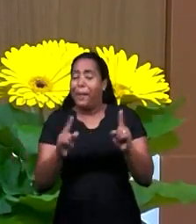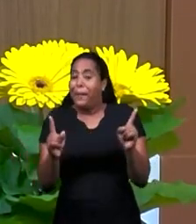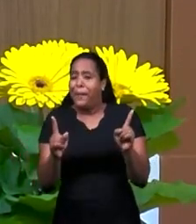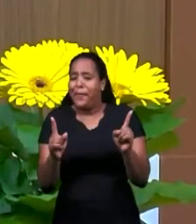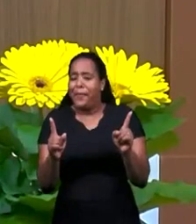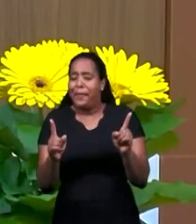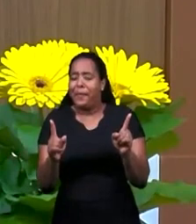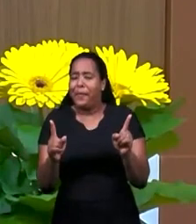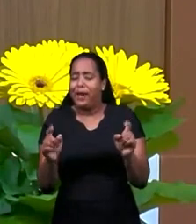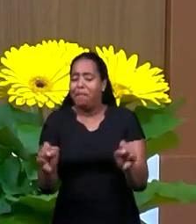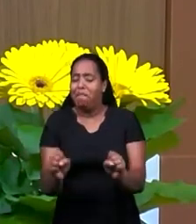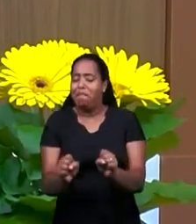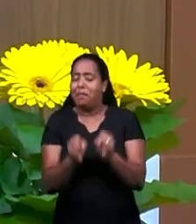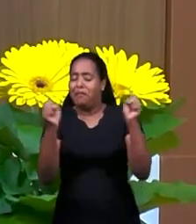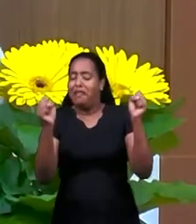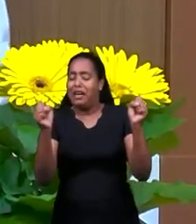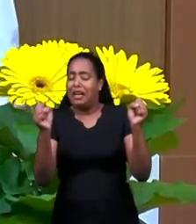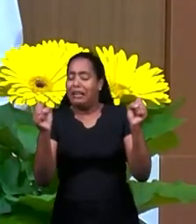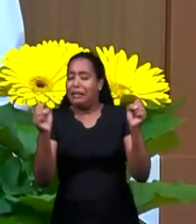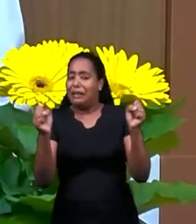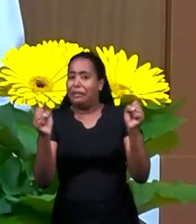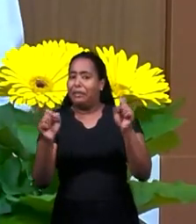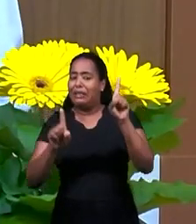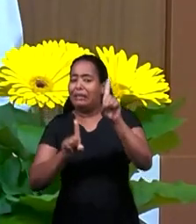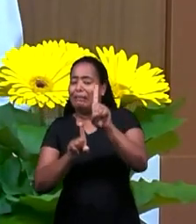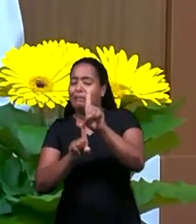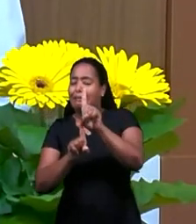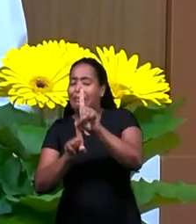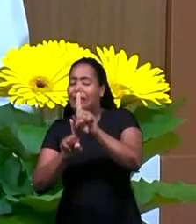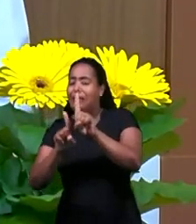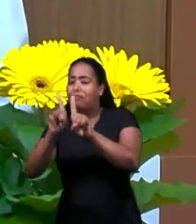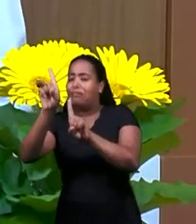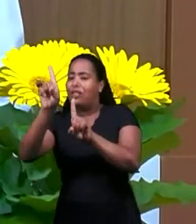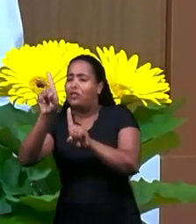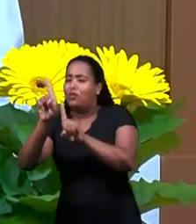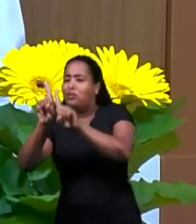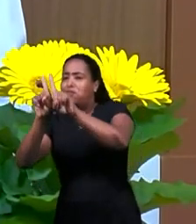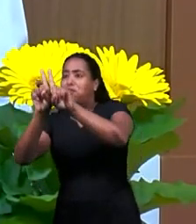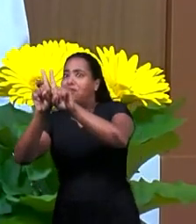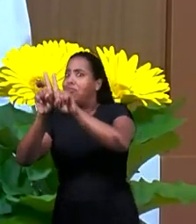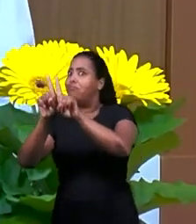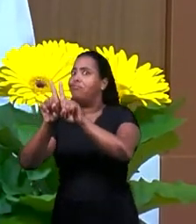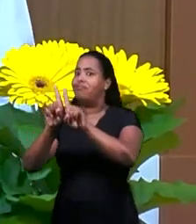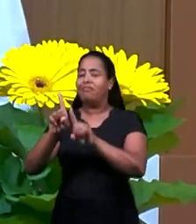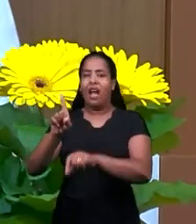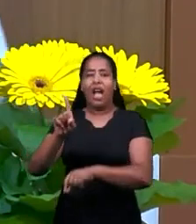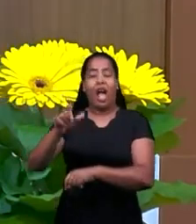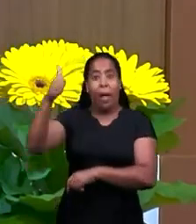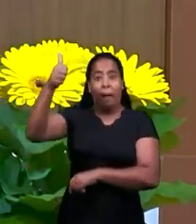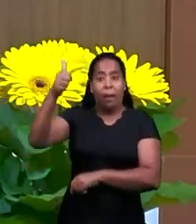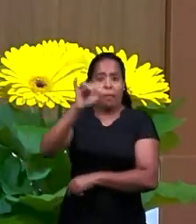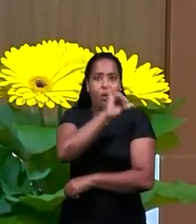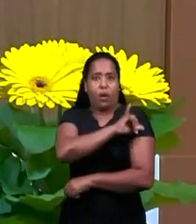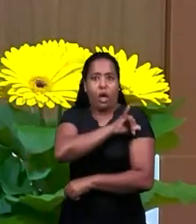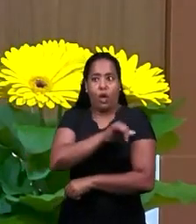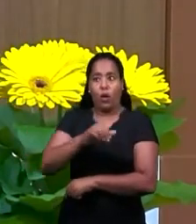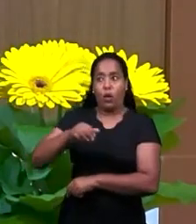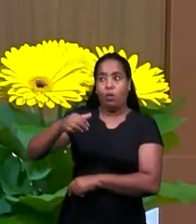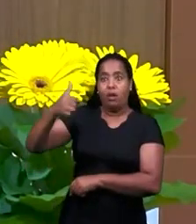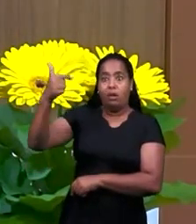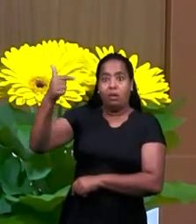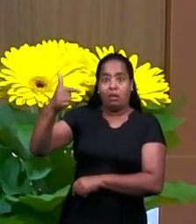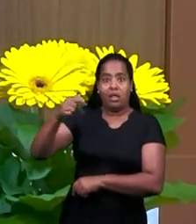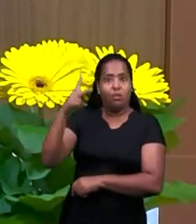impossible to match. First place Rio, then São Paulo, also very